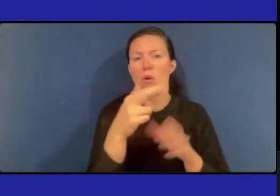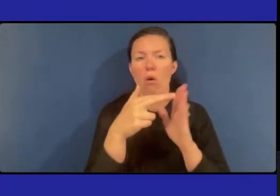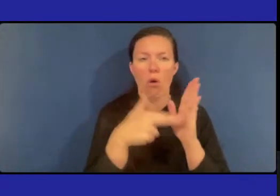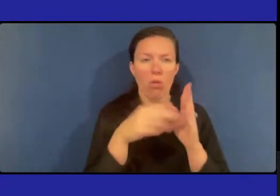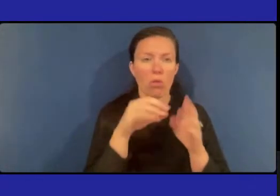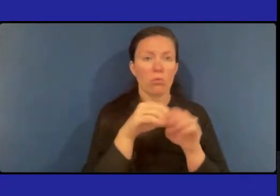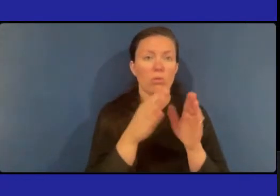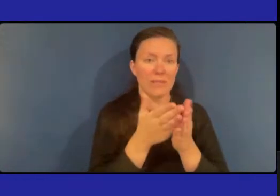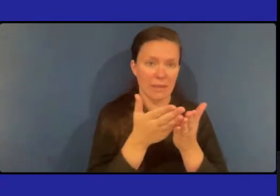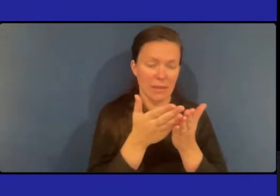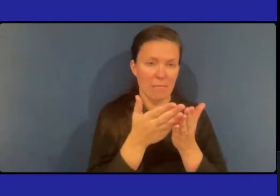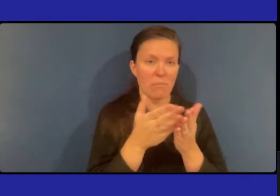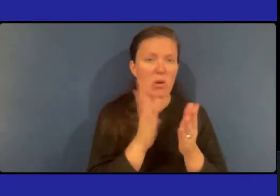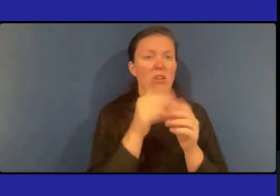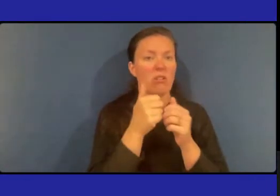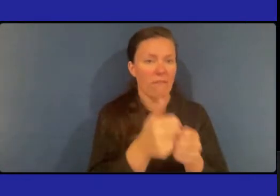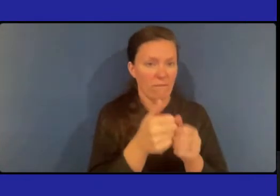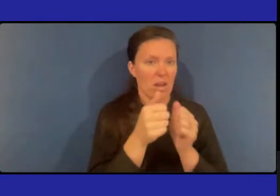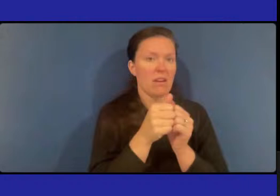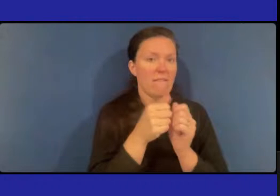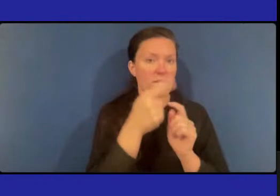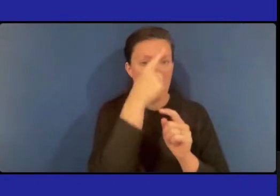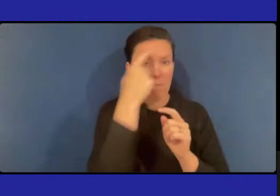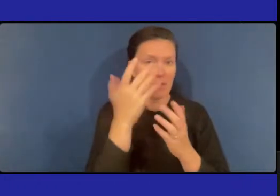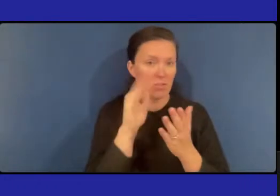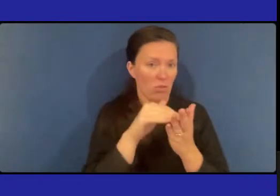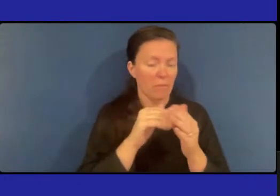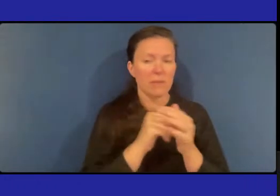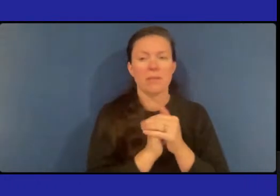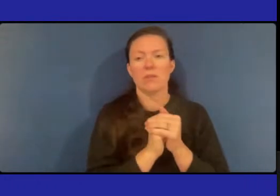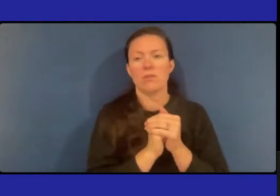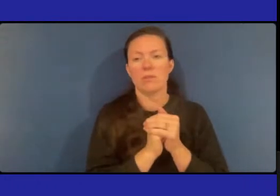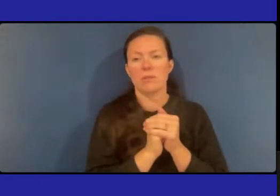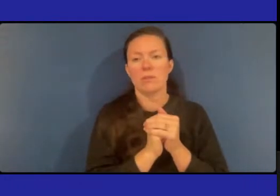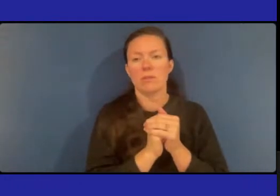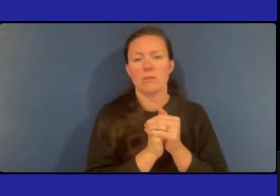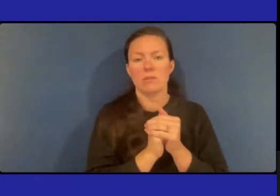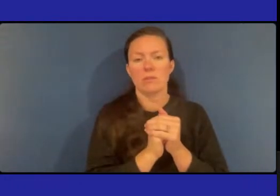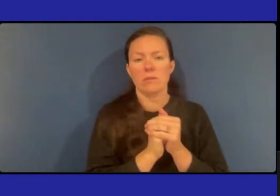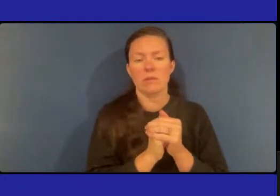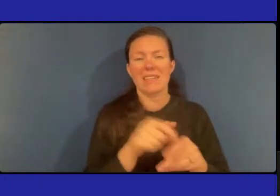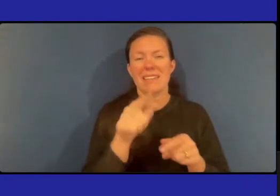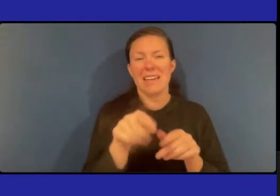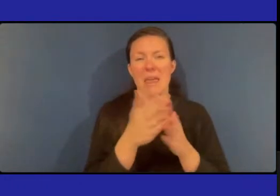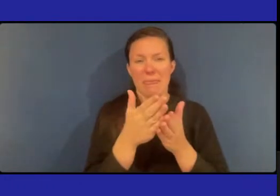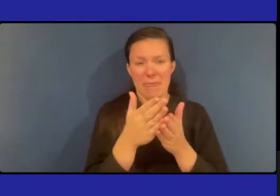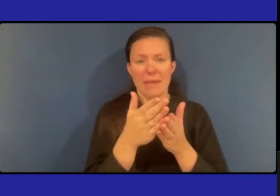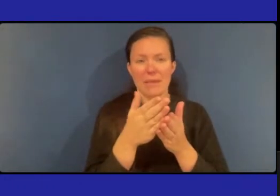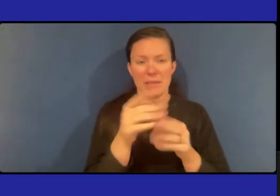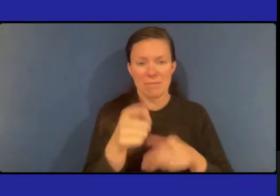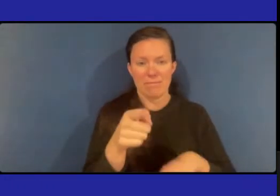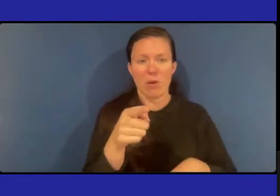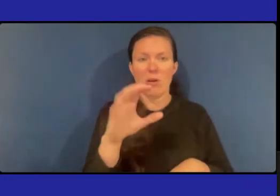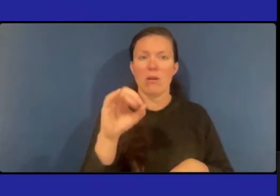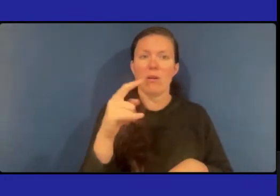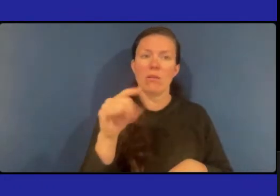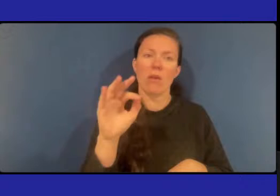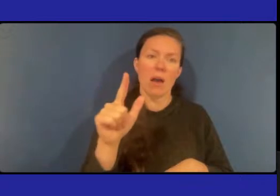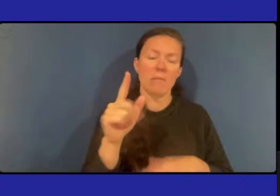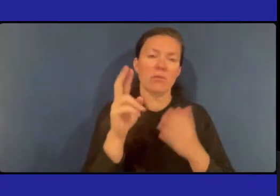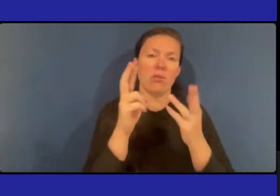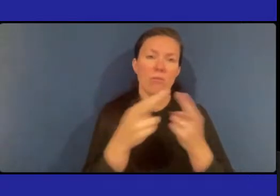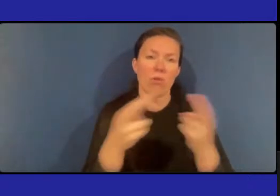book are being followed by our trauma centers. And as you see here, this book, the Optimal Resources Guide, is codified